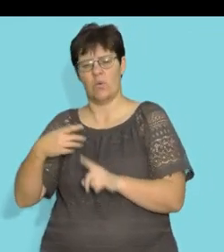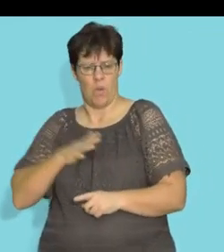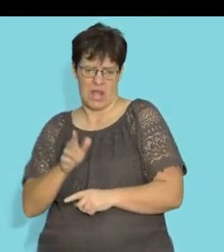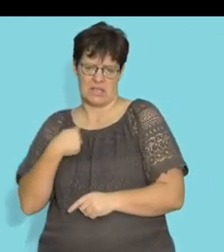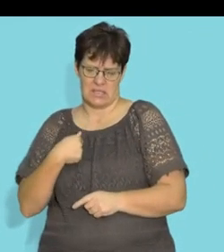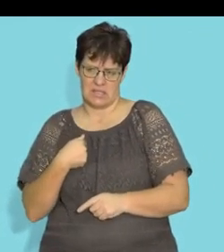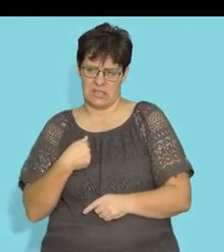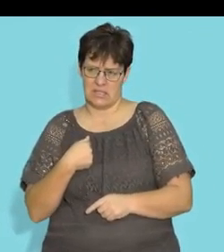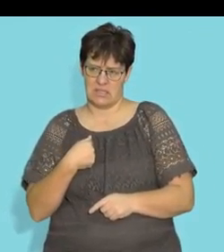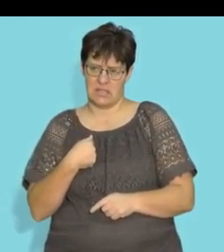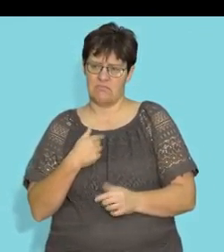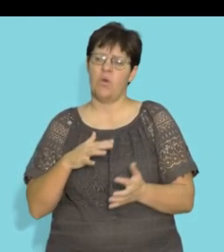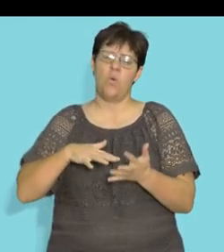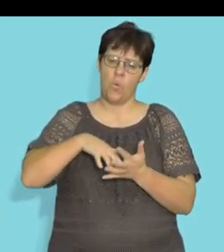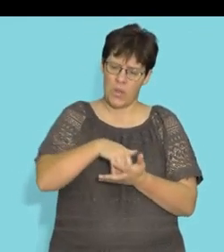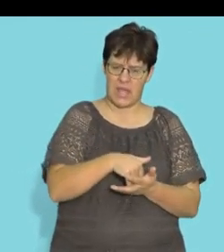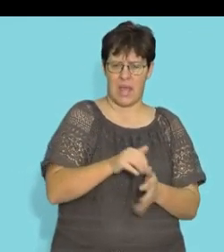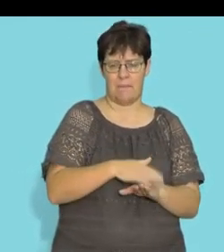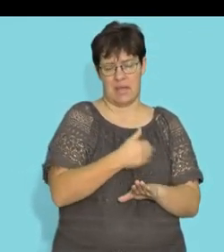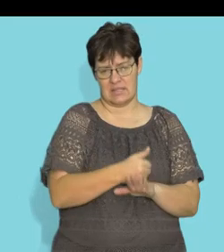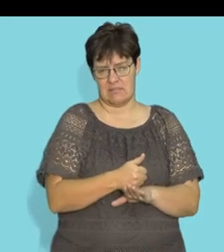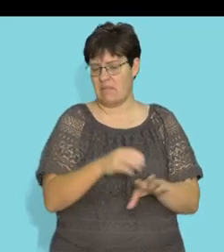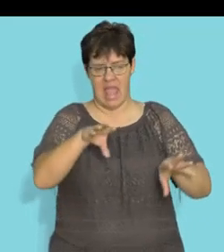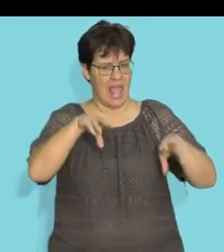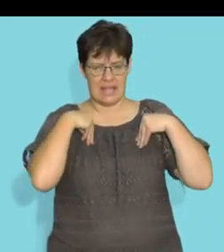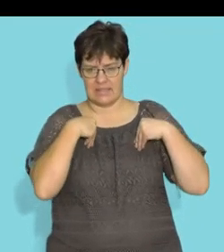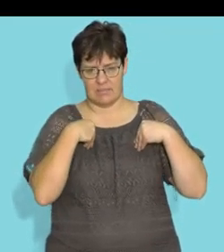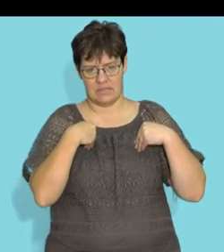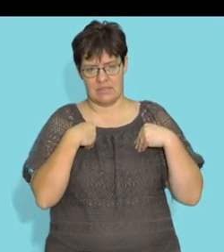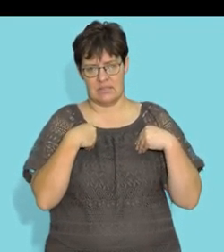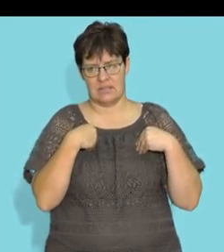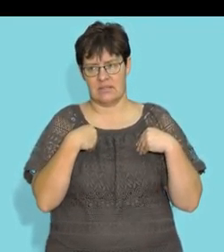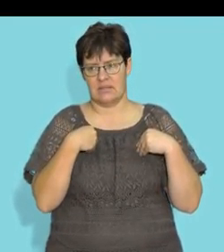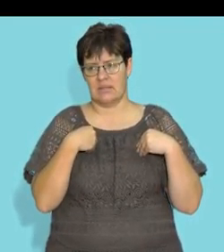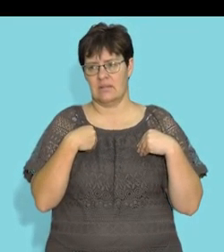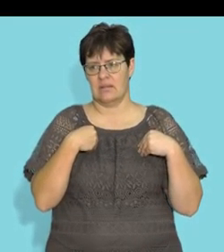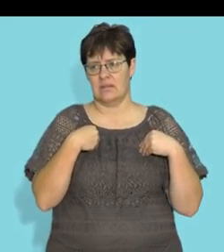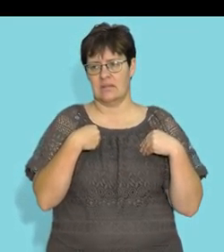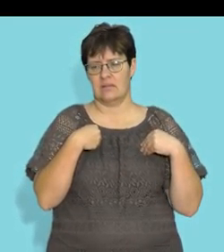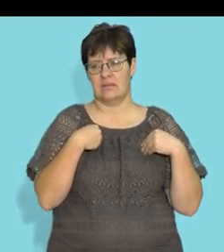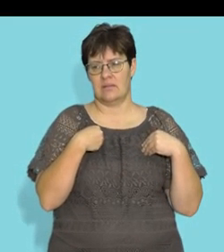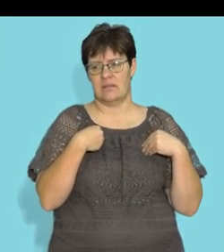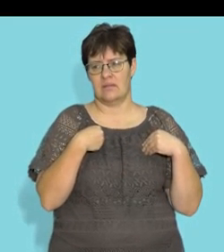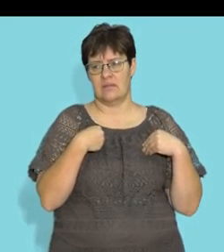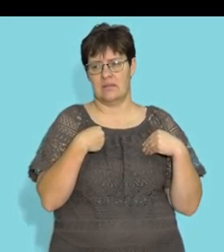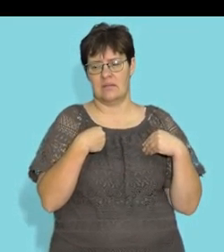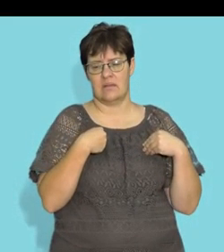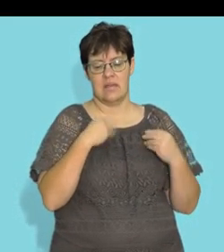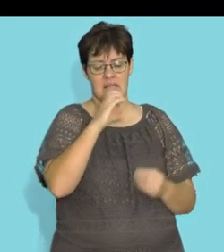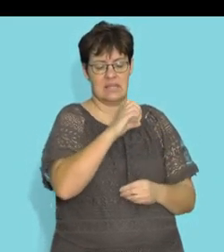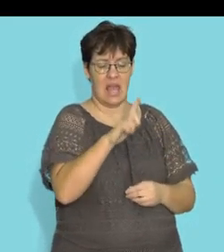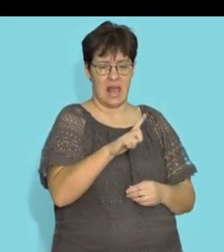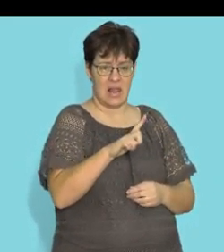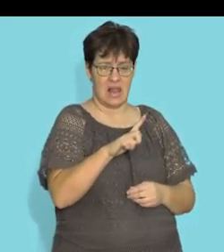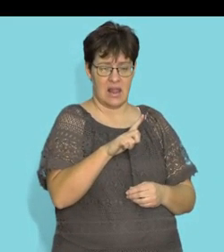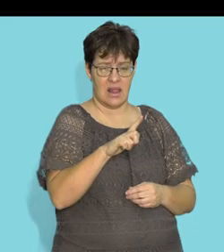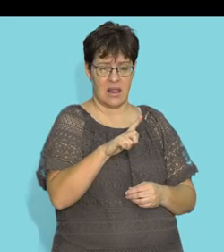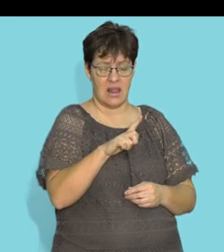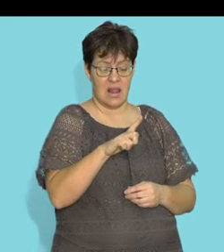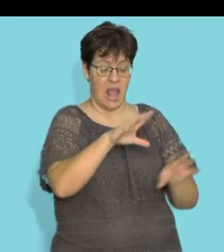of hydrochloric acid, will be hydrogen ion and chloride ions, they will much rather want to be in